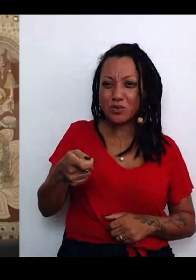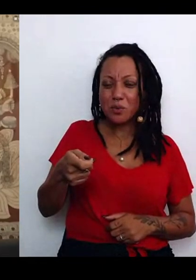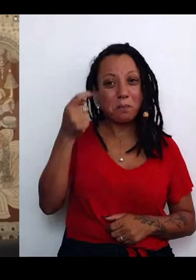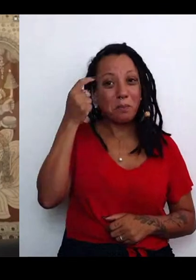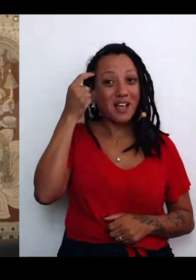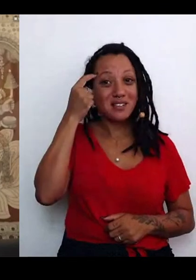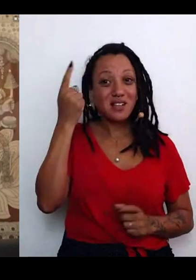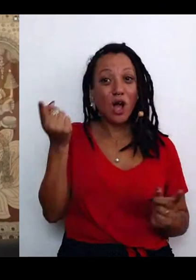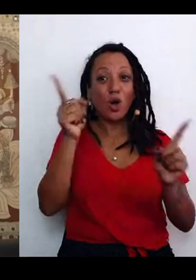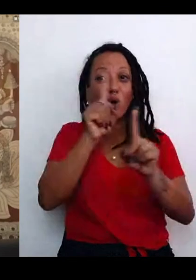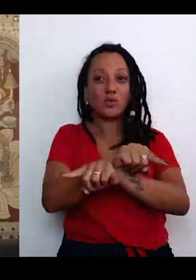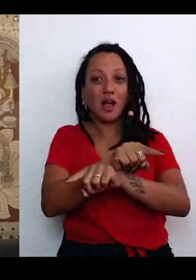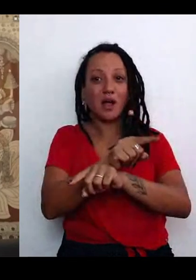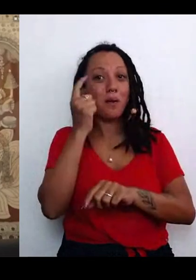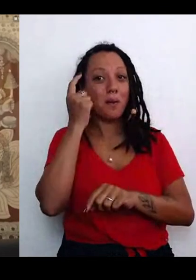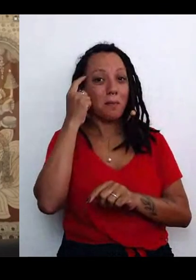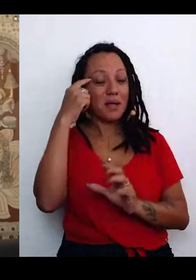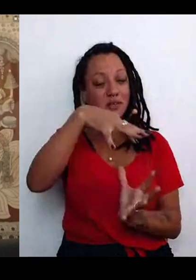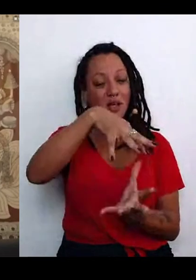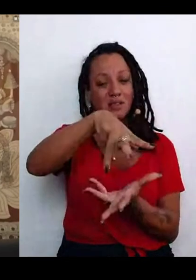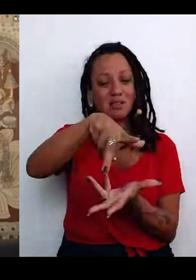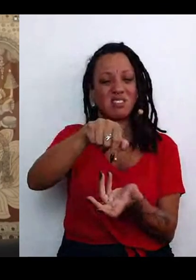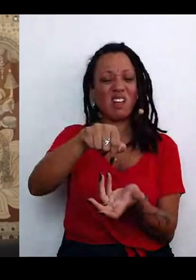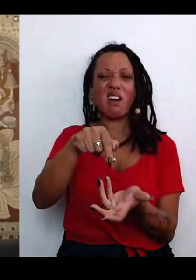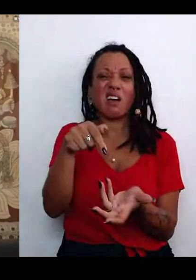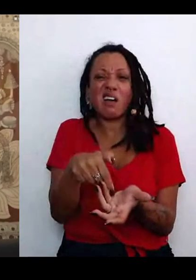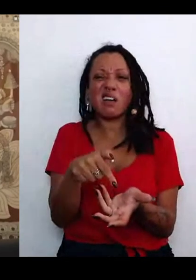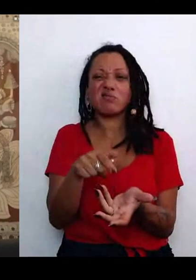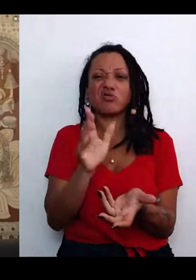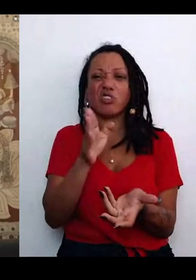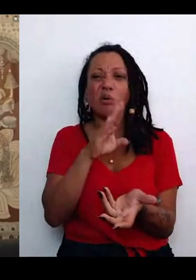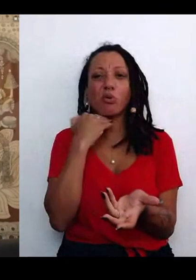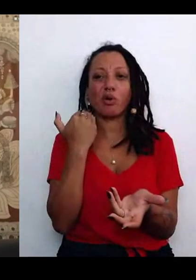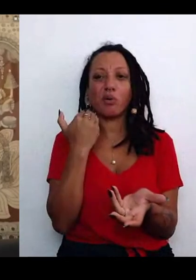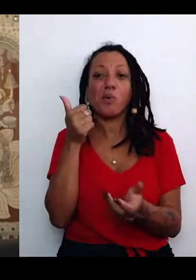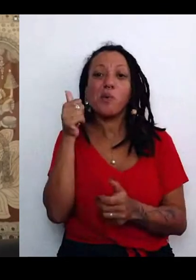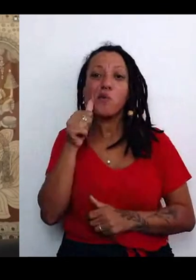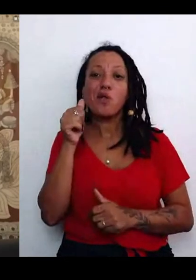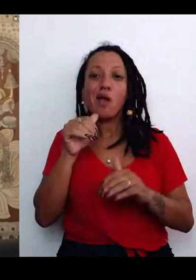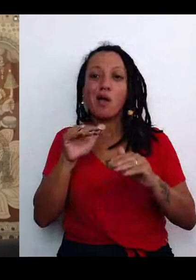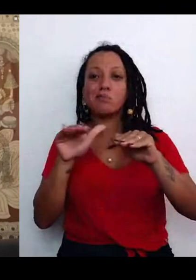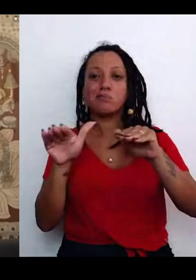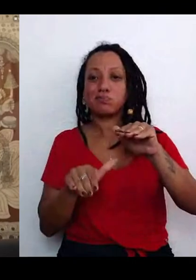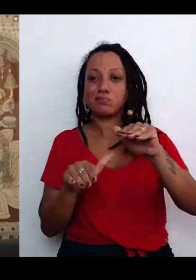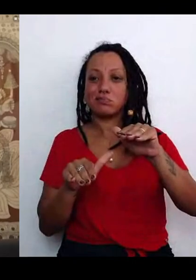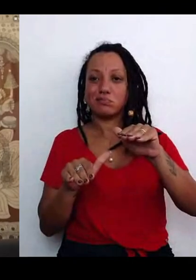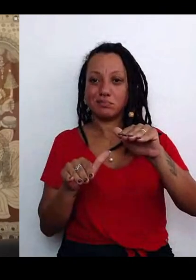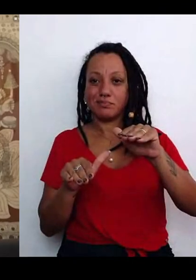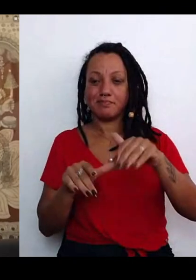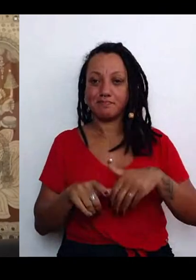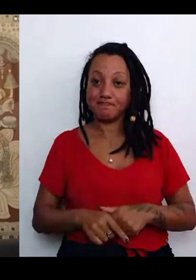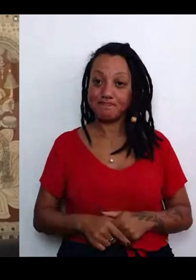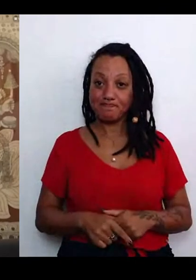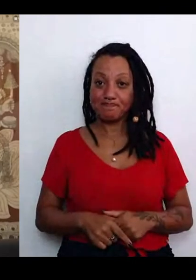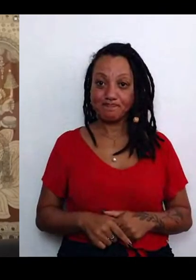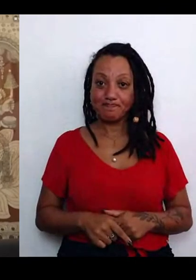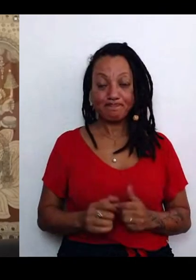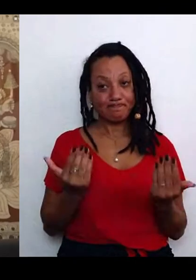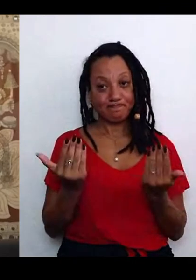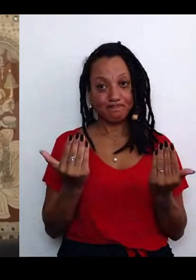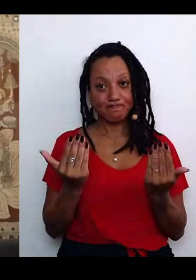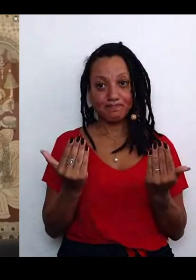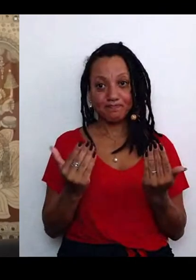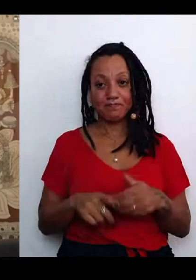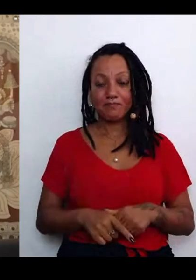Second Sex and uh and turning to a democracy means both the Earth so recognition Earth's